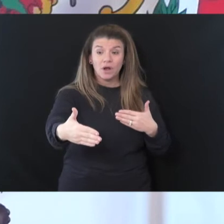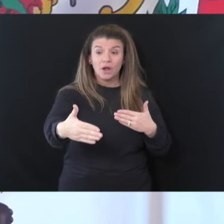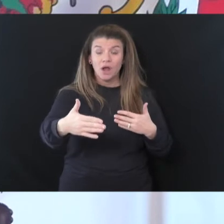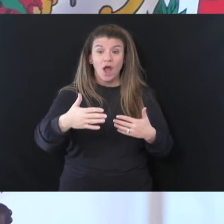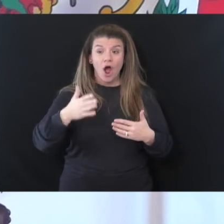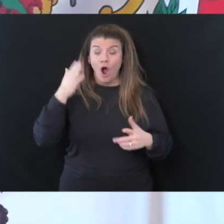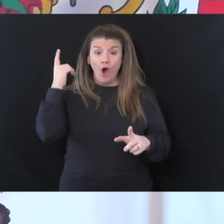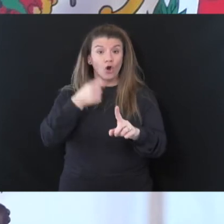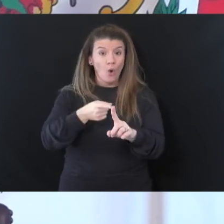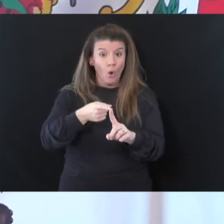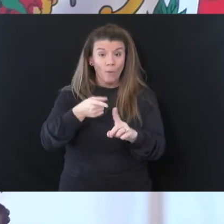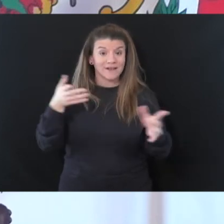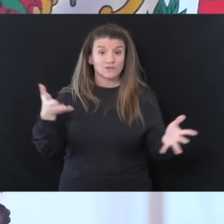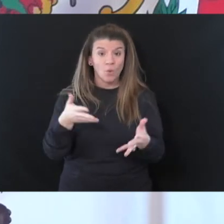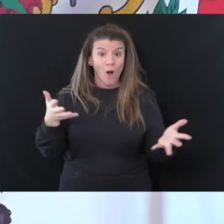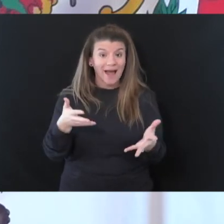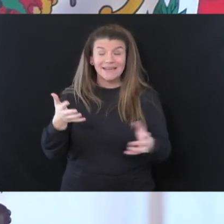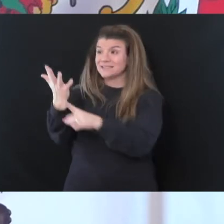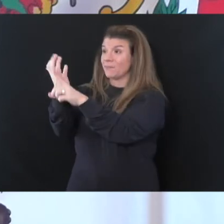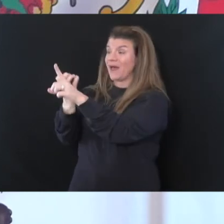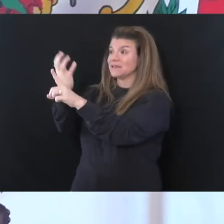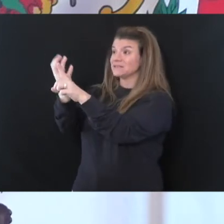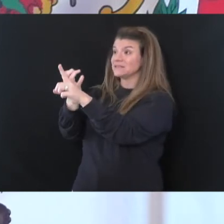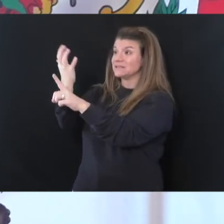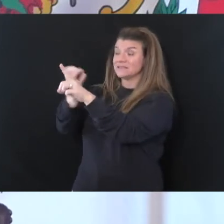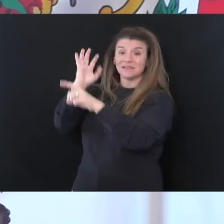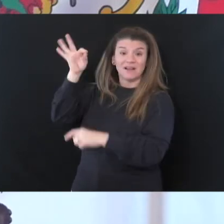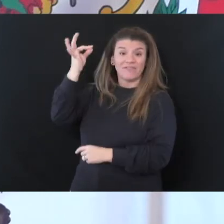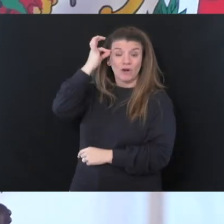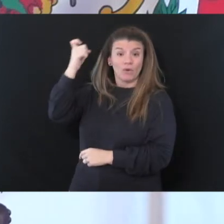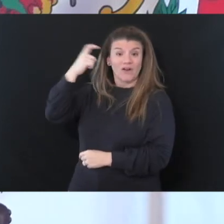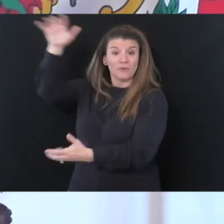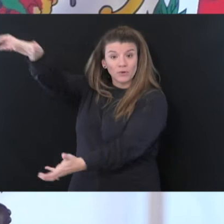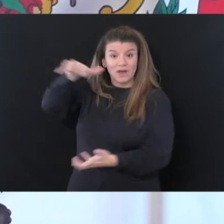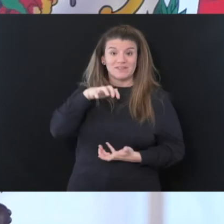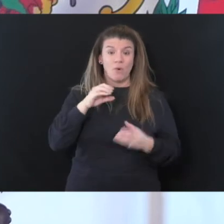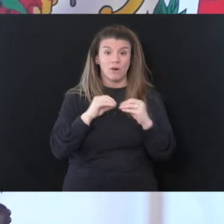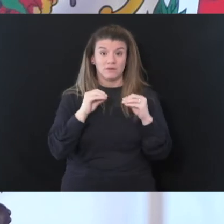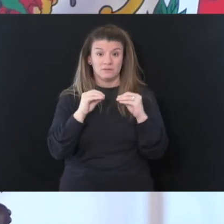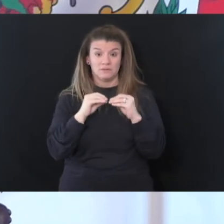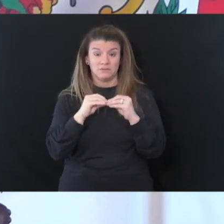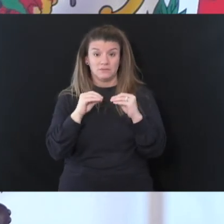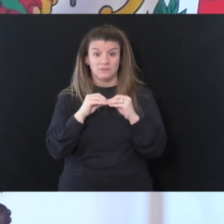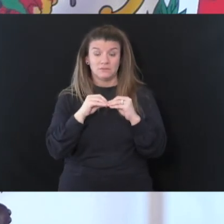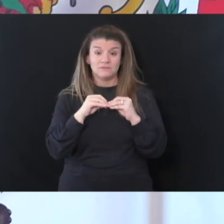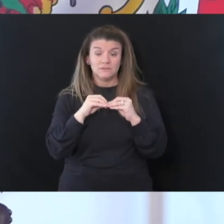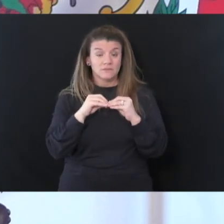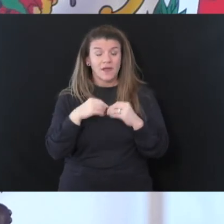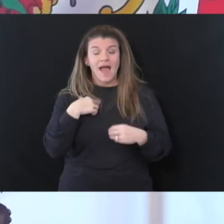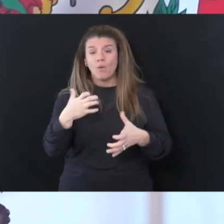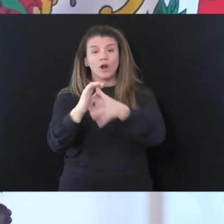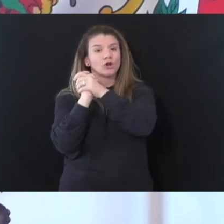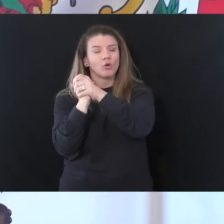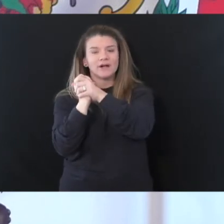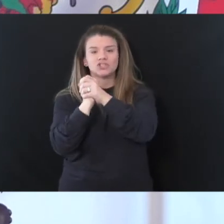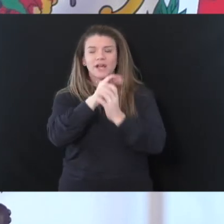going to continue to push the federal government in every way to get more and more vaccines. I congratulate